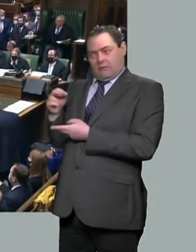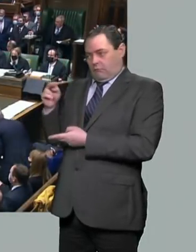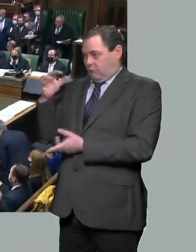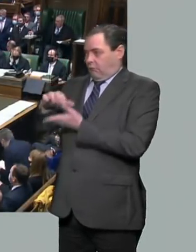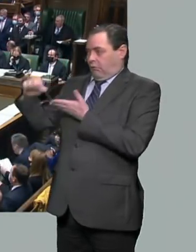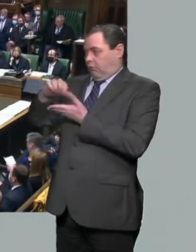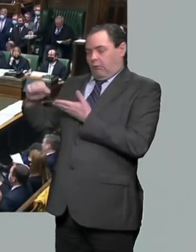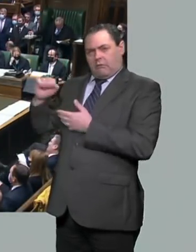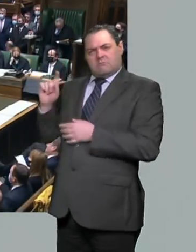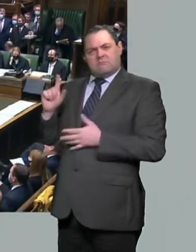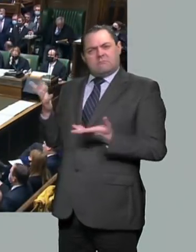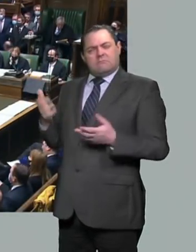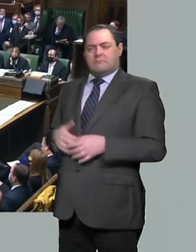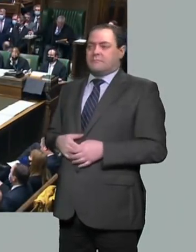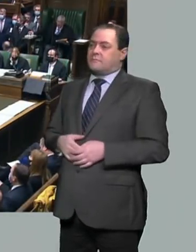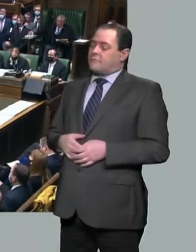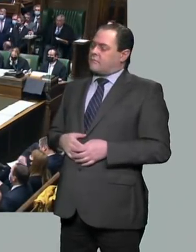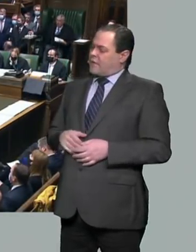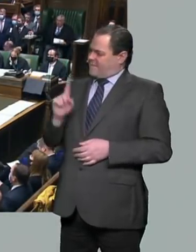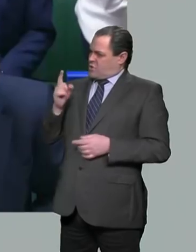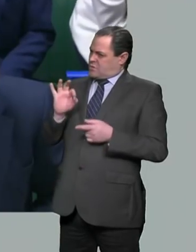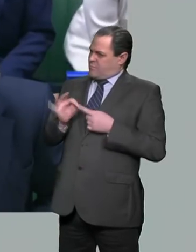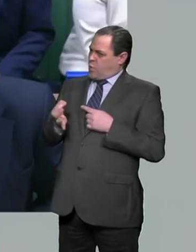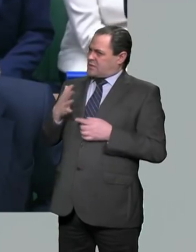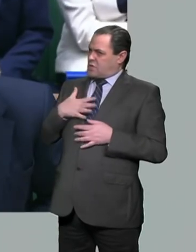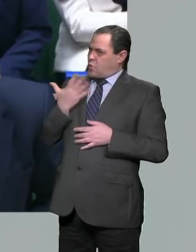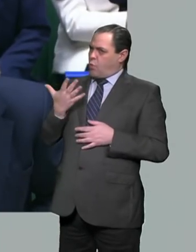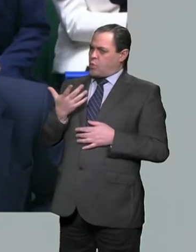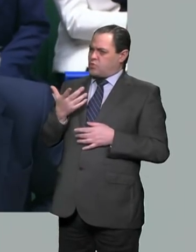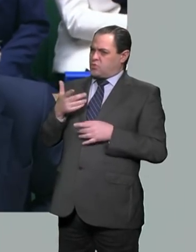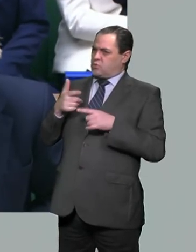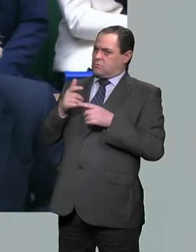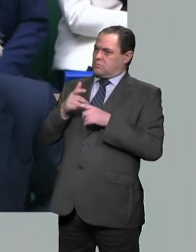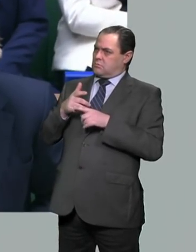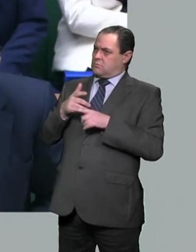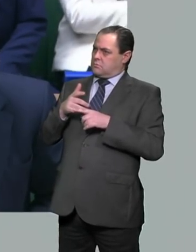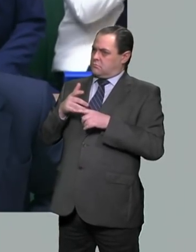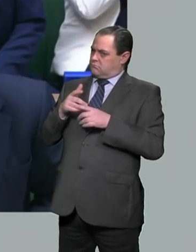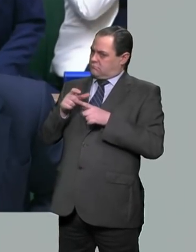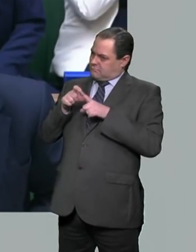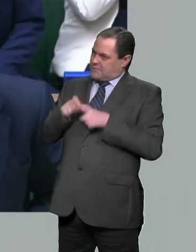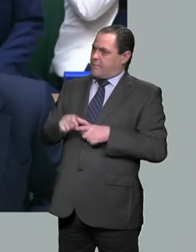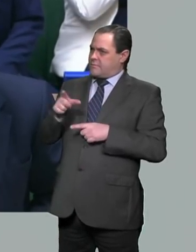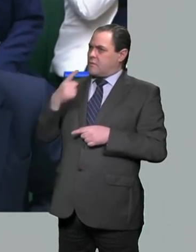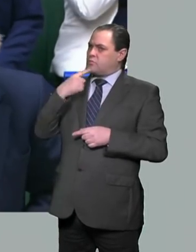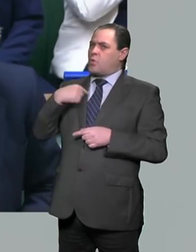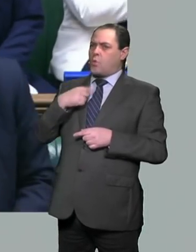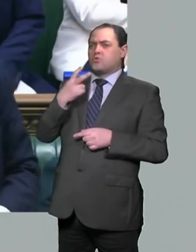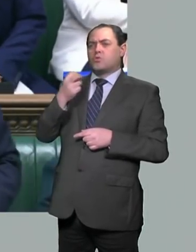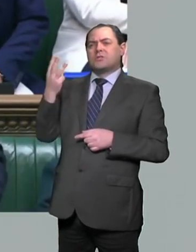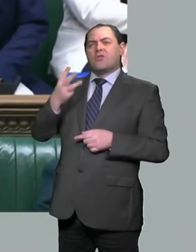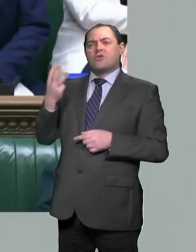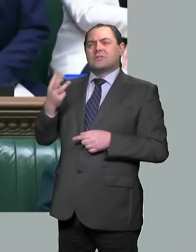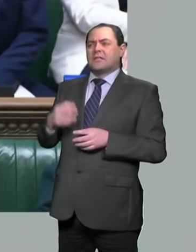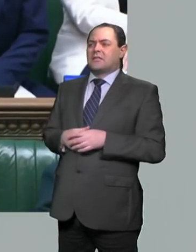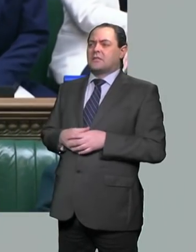Prime Minister. Mr. Speaker, on his first point, I don't want to make heavy weather of this, but I am informed that in 2013,